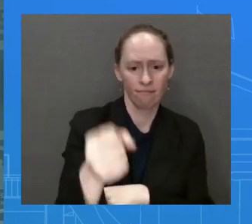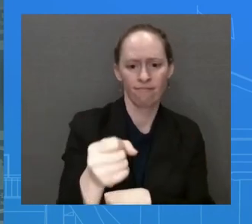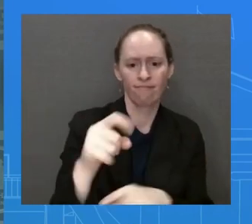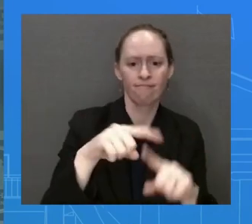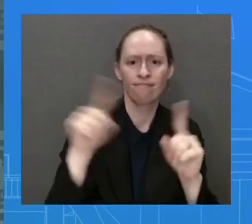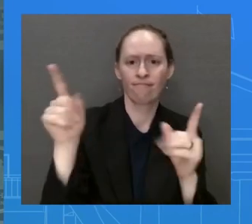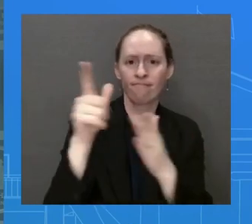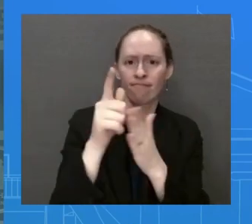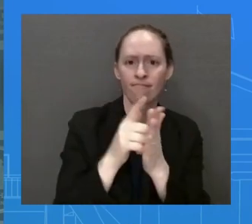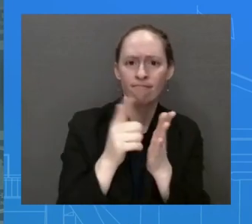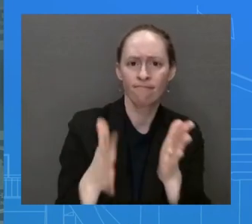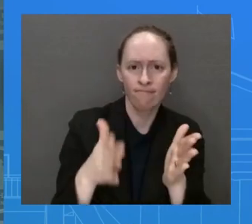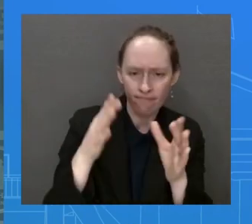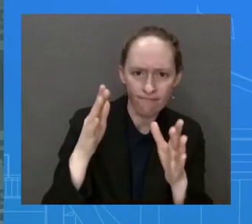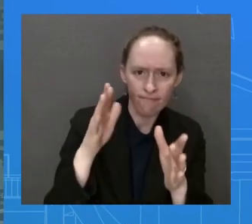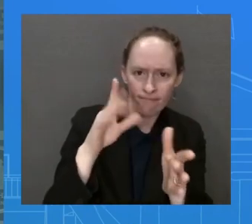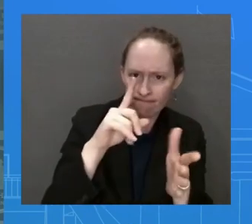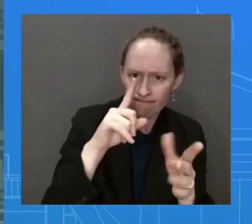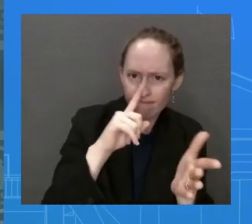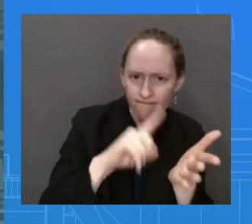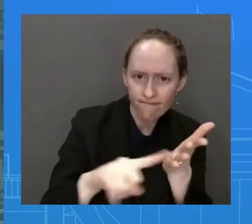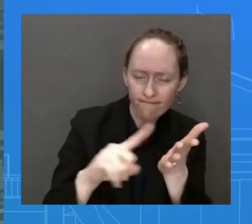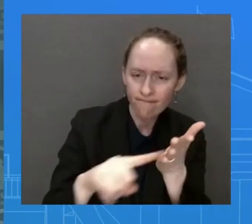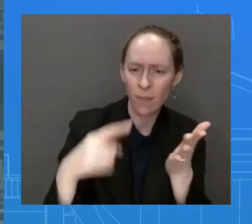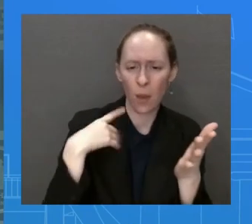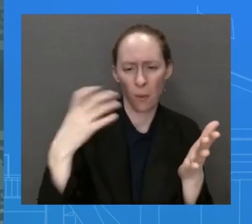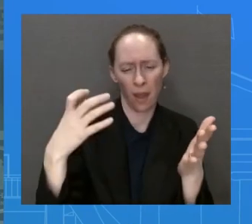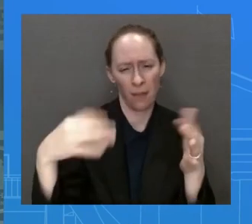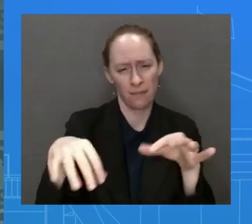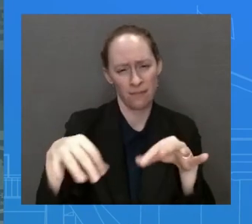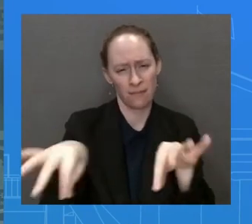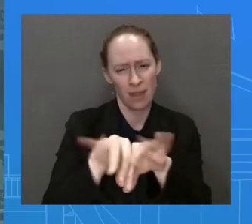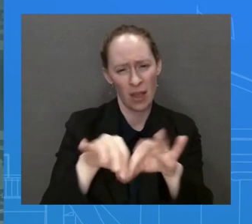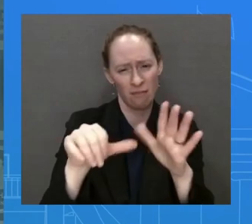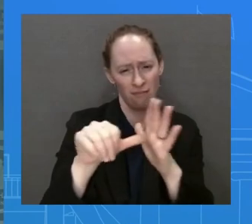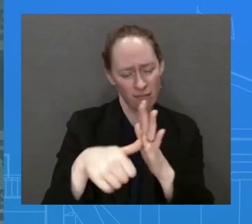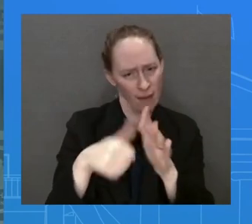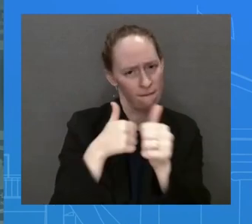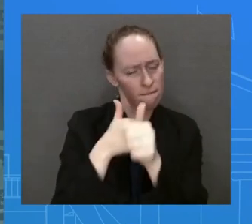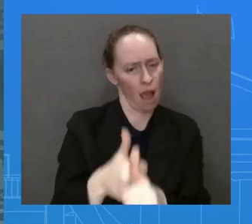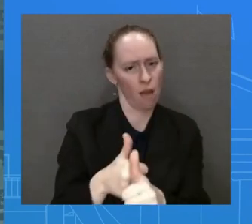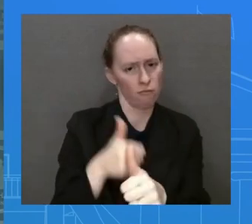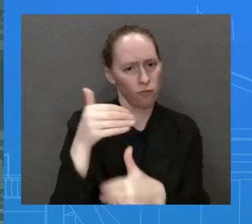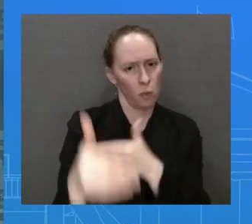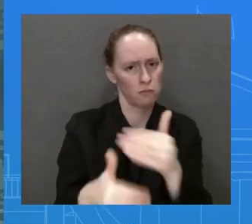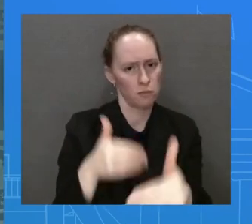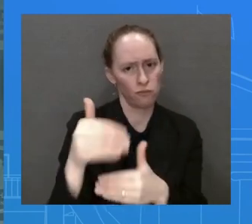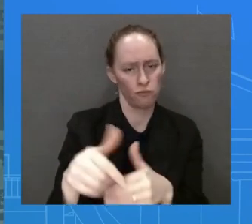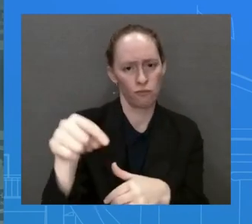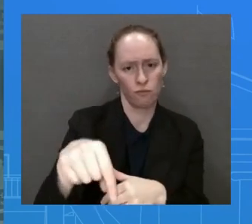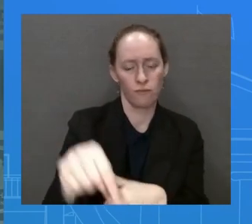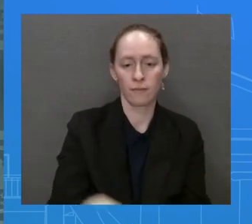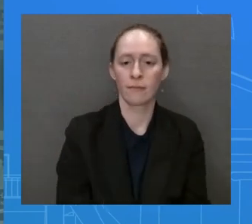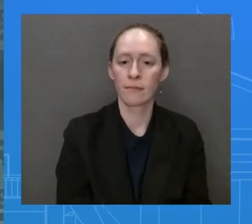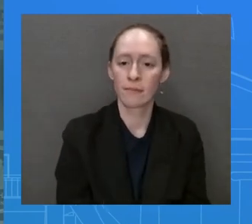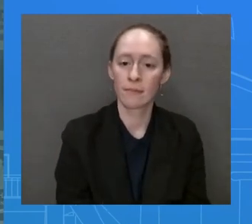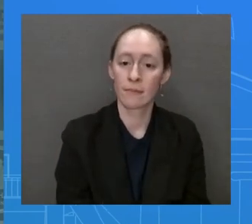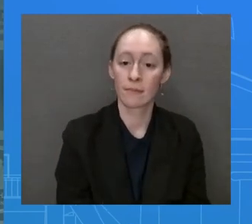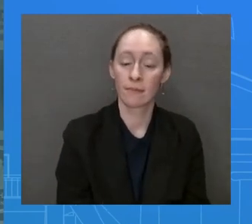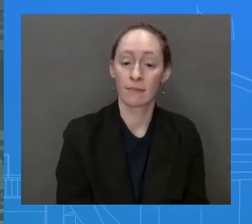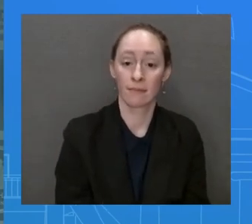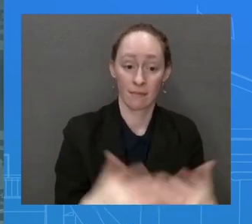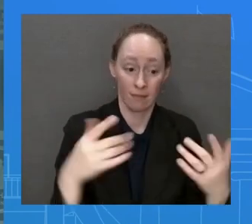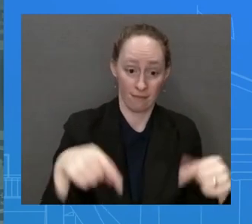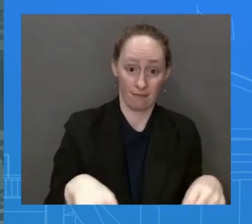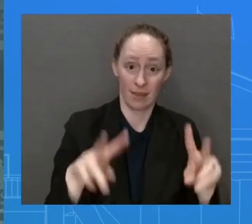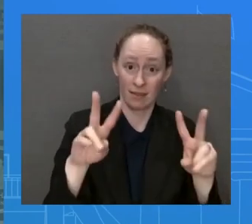sure that we are consistent. I would refer you anything that is related to this, as it relates to the review, to the Department of Justice